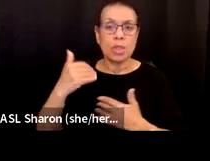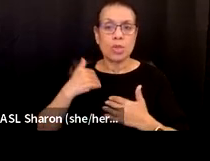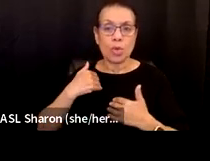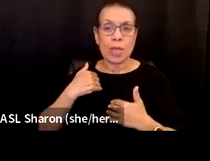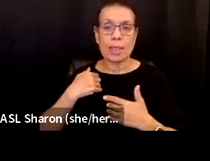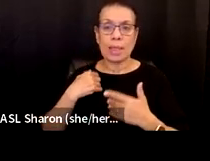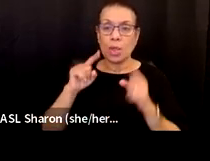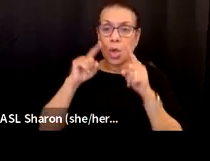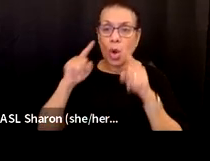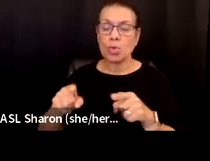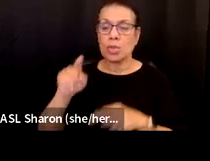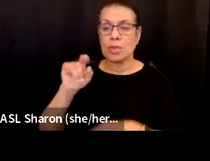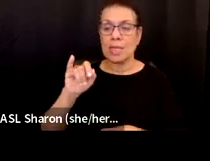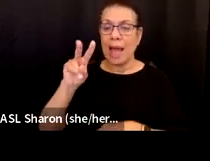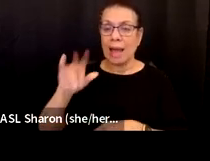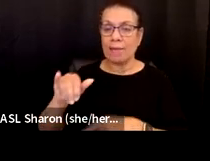schools